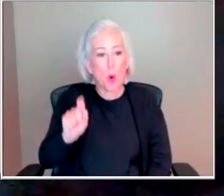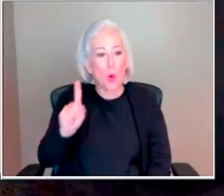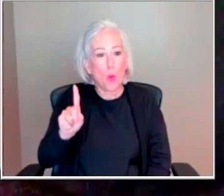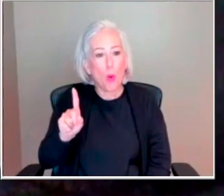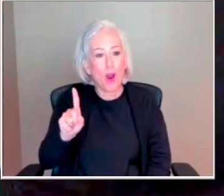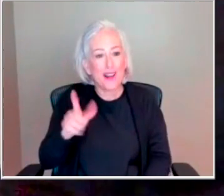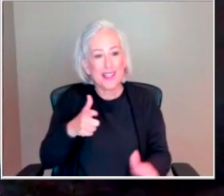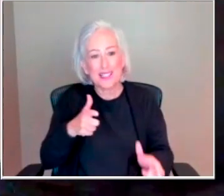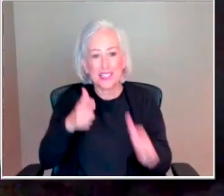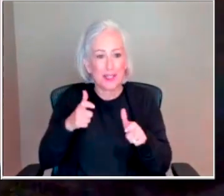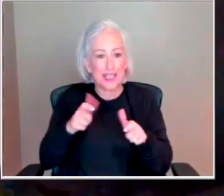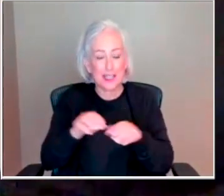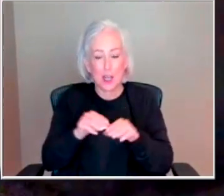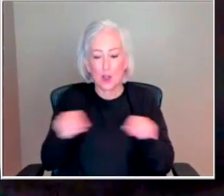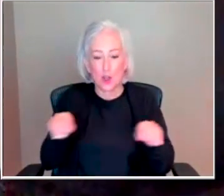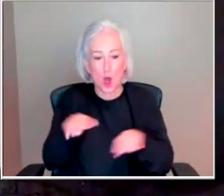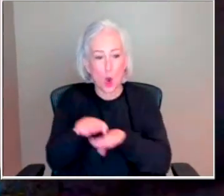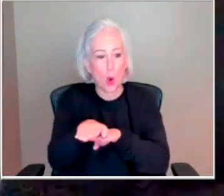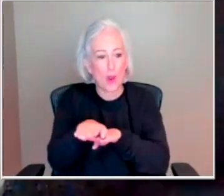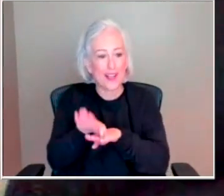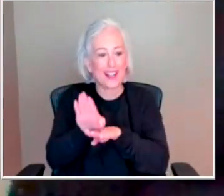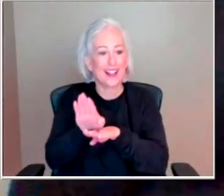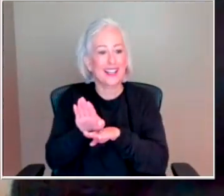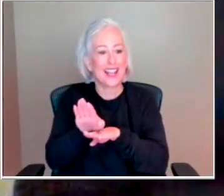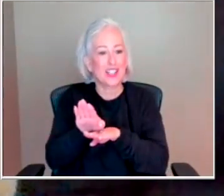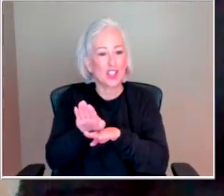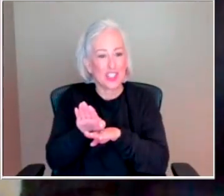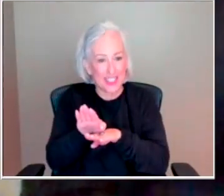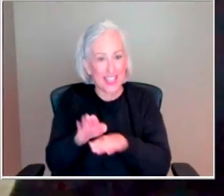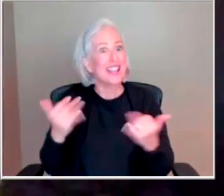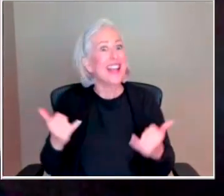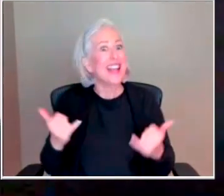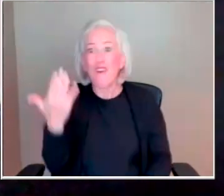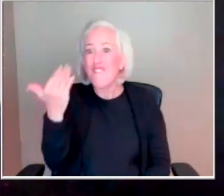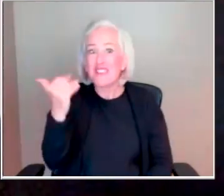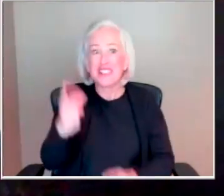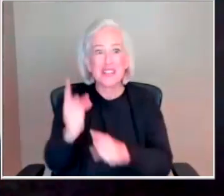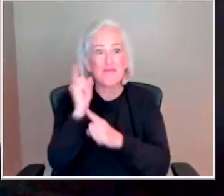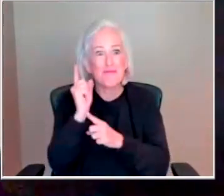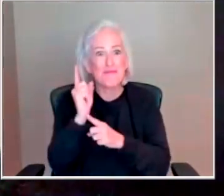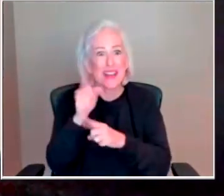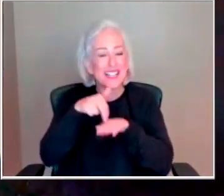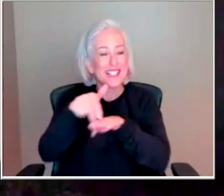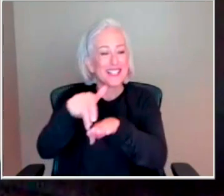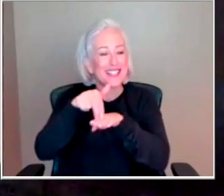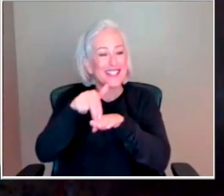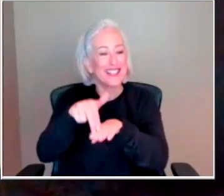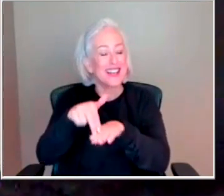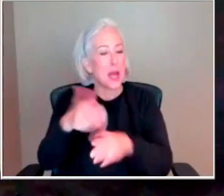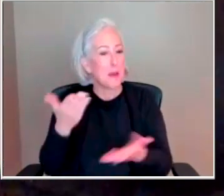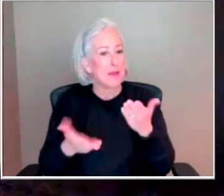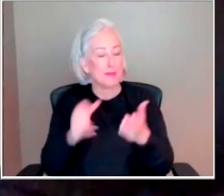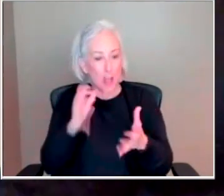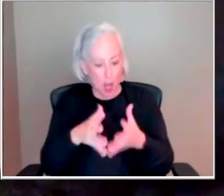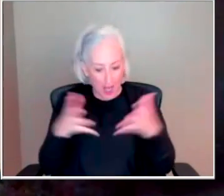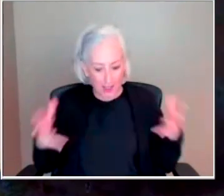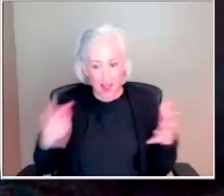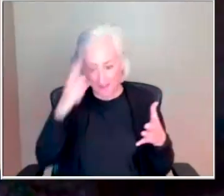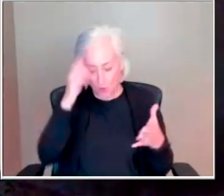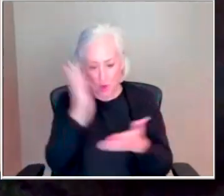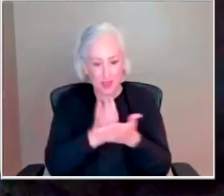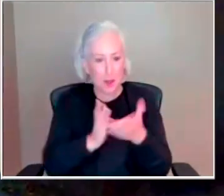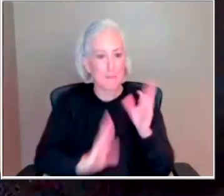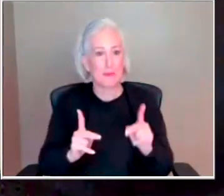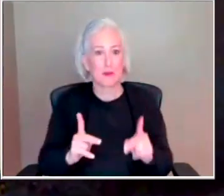with no inclination, and now I'm up to 15 minutes on that thing. So may not be a lot for some people, but for me that was